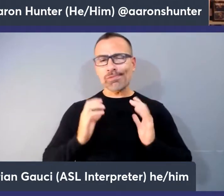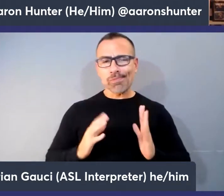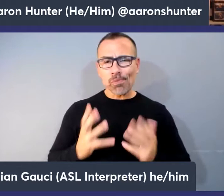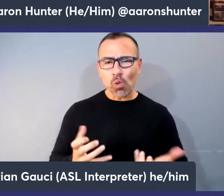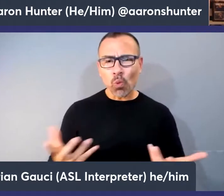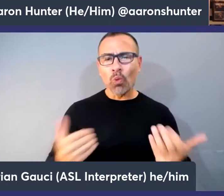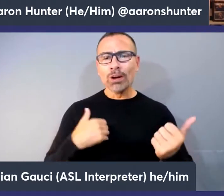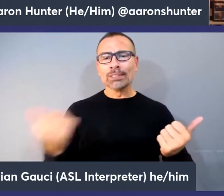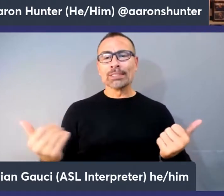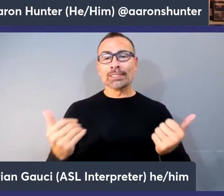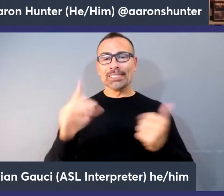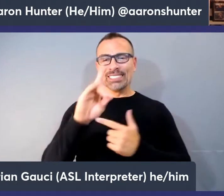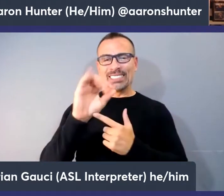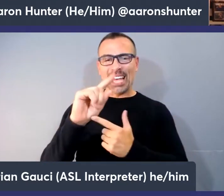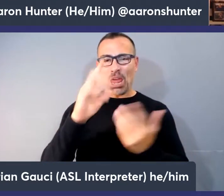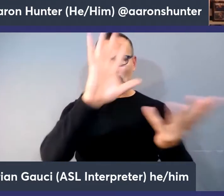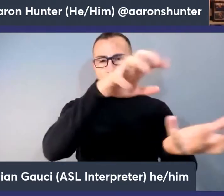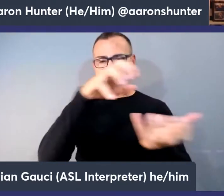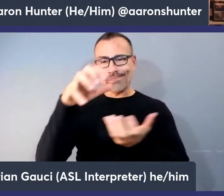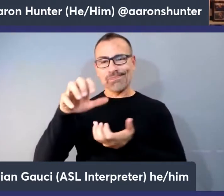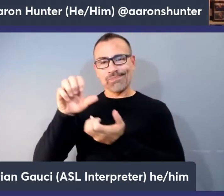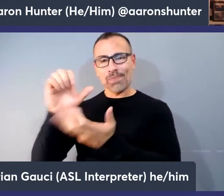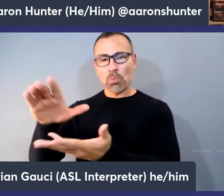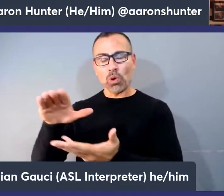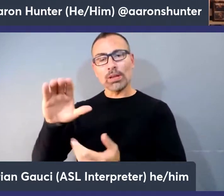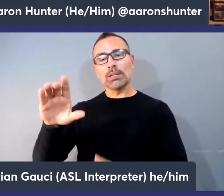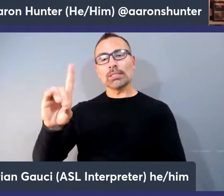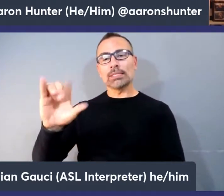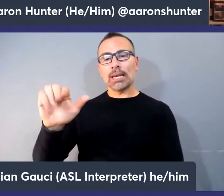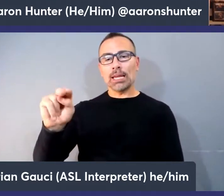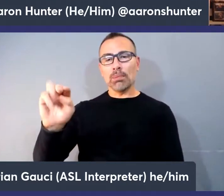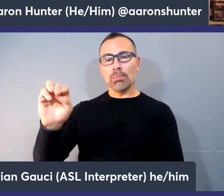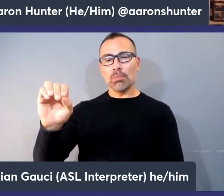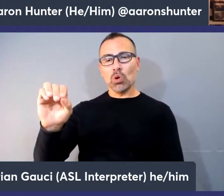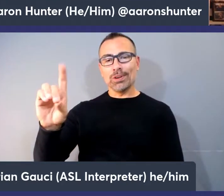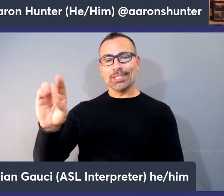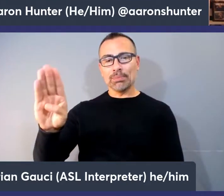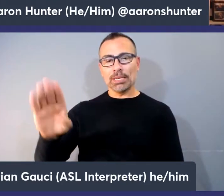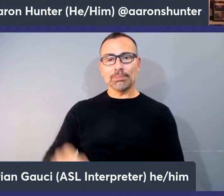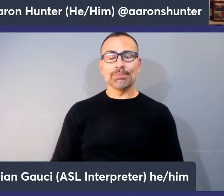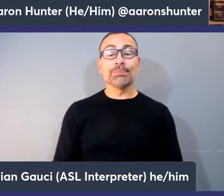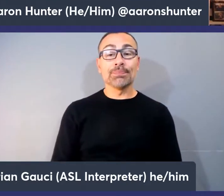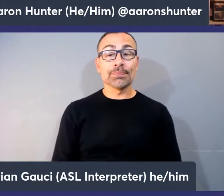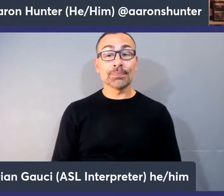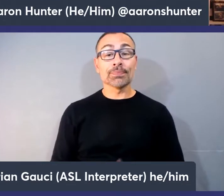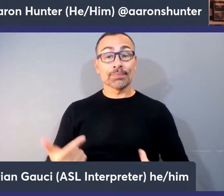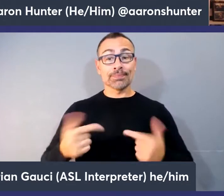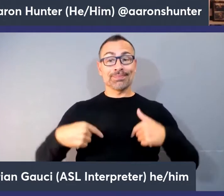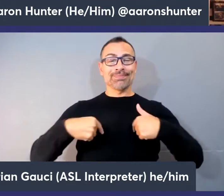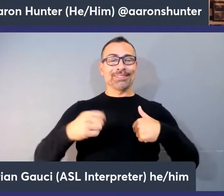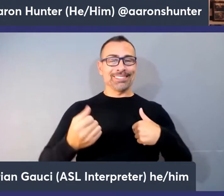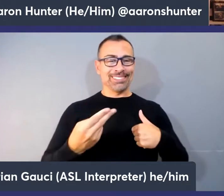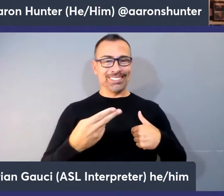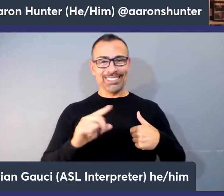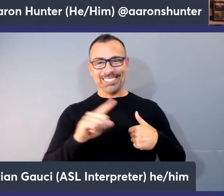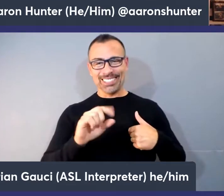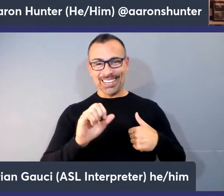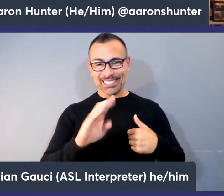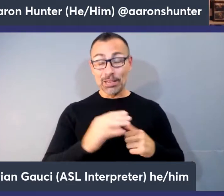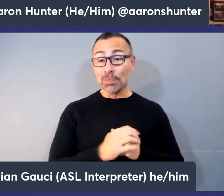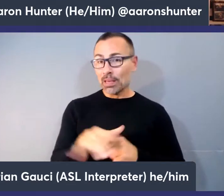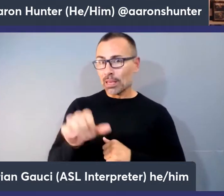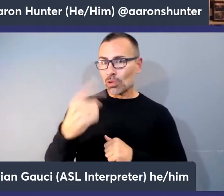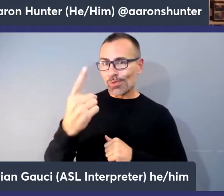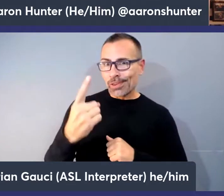into DynamoDB? Yeah, so I think one of the most common use cases that we heard about was data